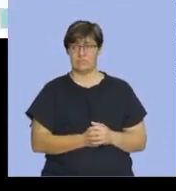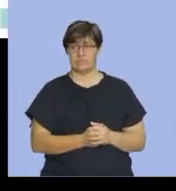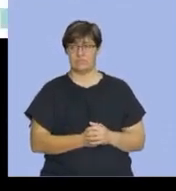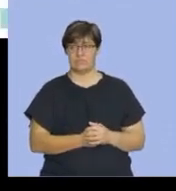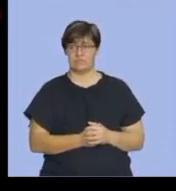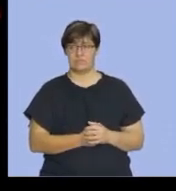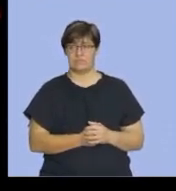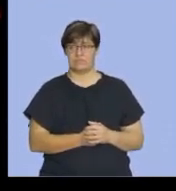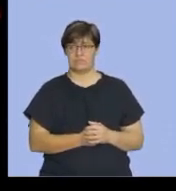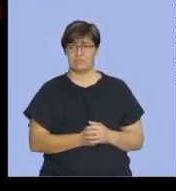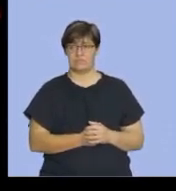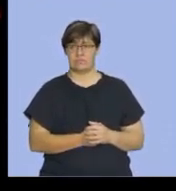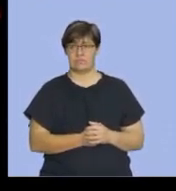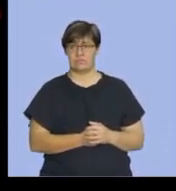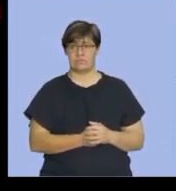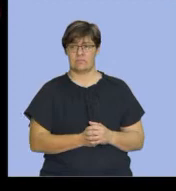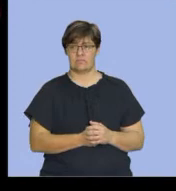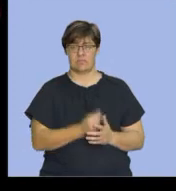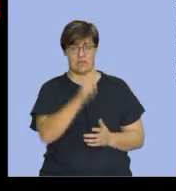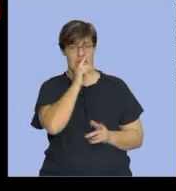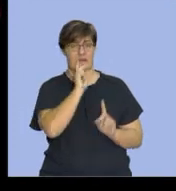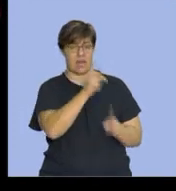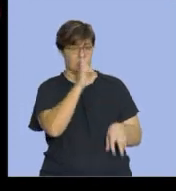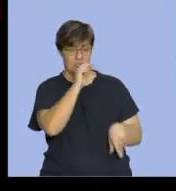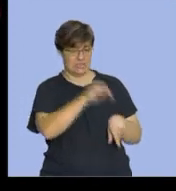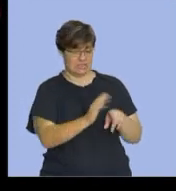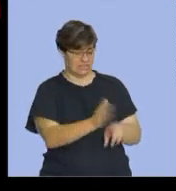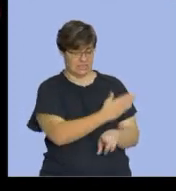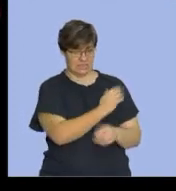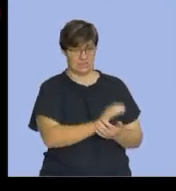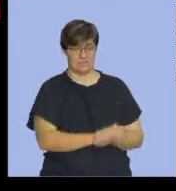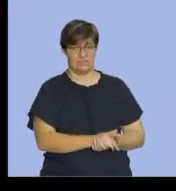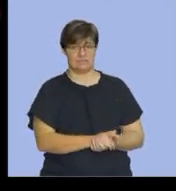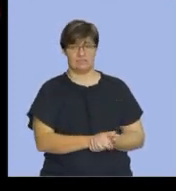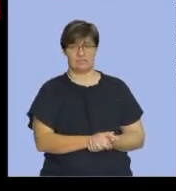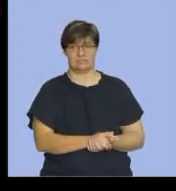now. I don't need this answer anymore.